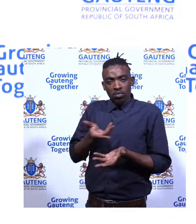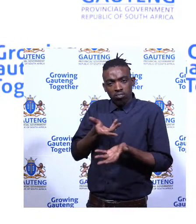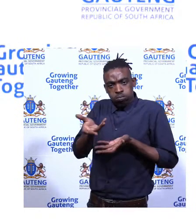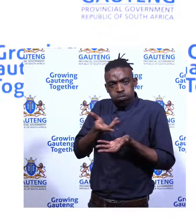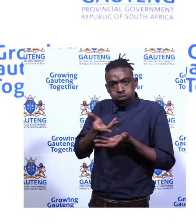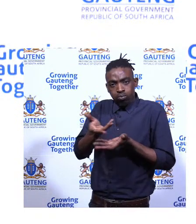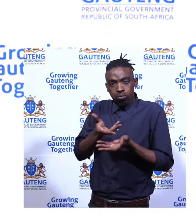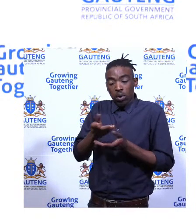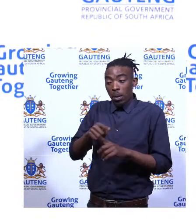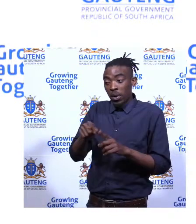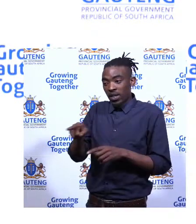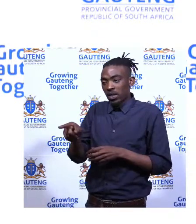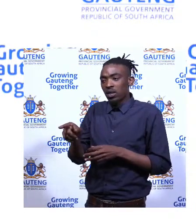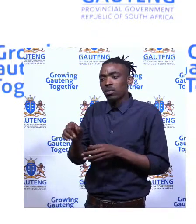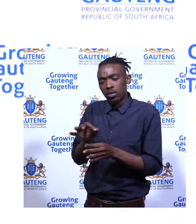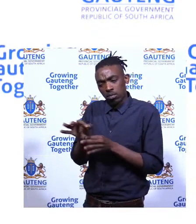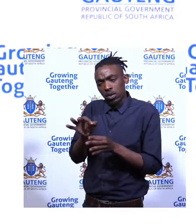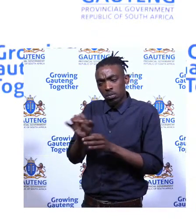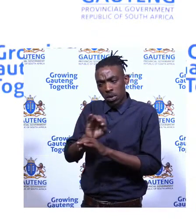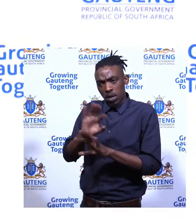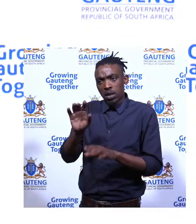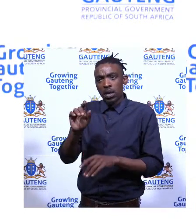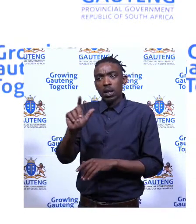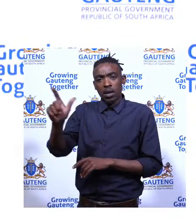make a brief comment about that.